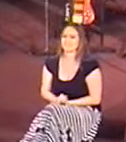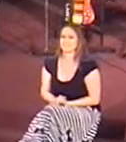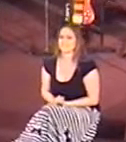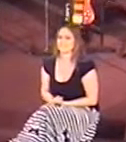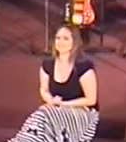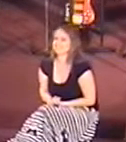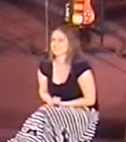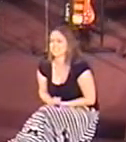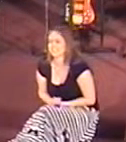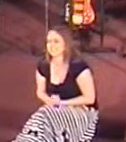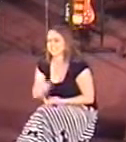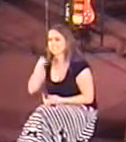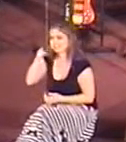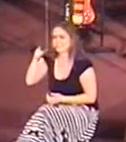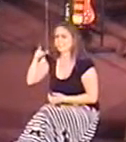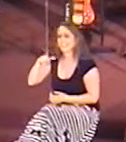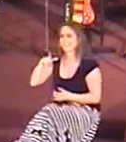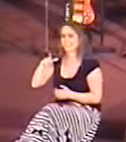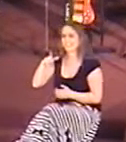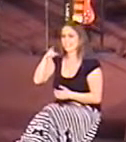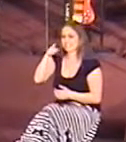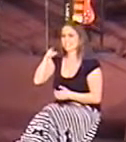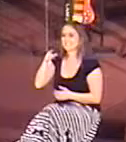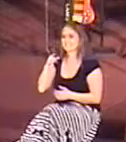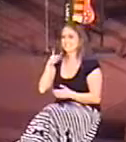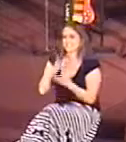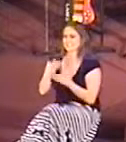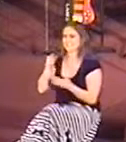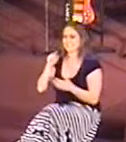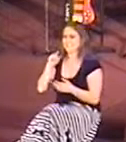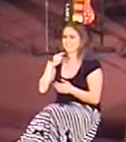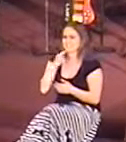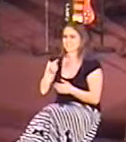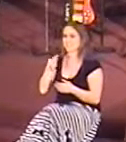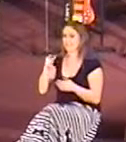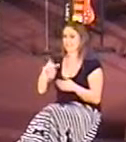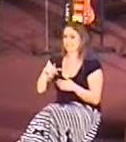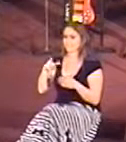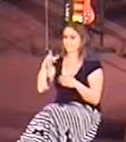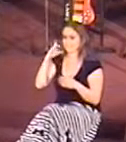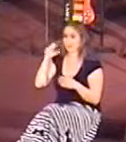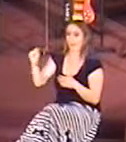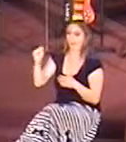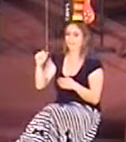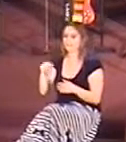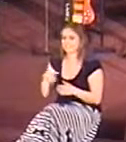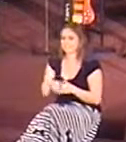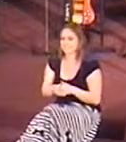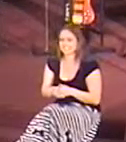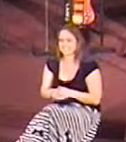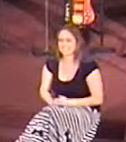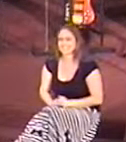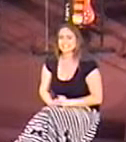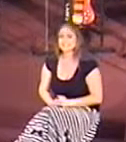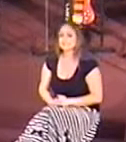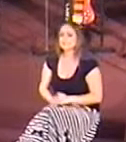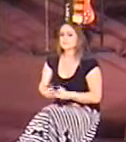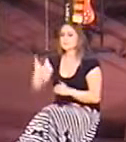No! Thanks, Jeremy. That was good. That was good. So he says, resist. That's all you got to do